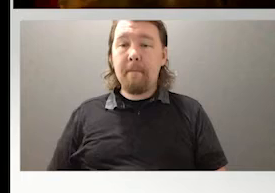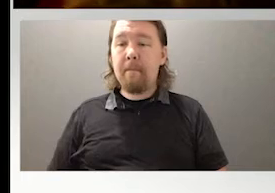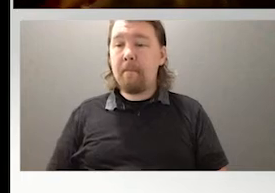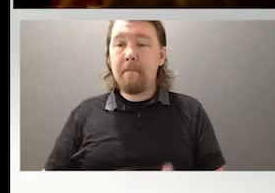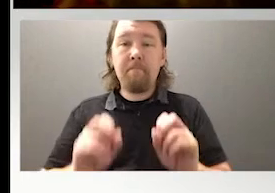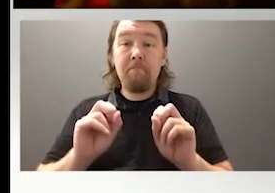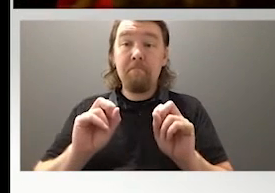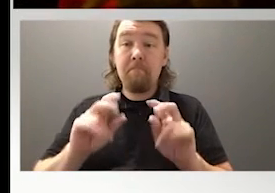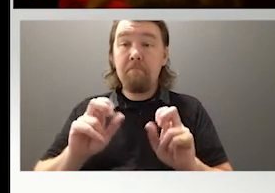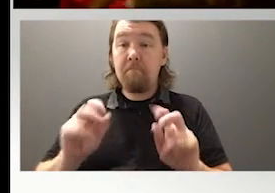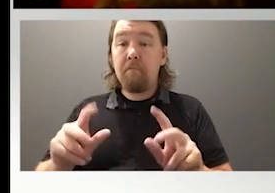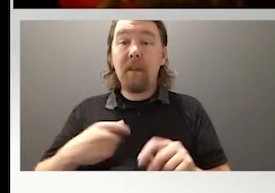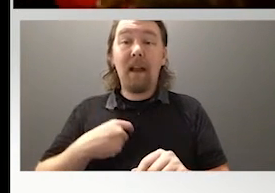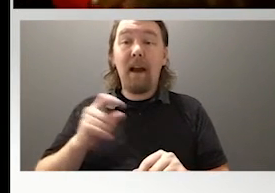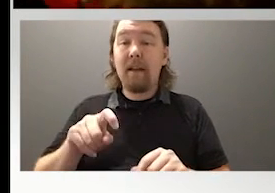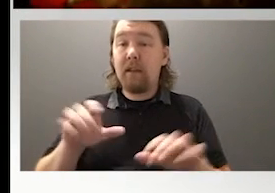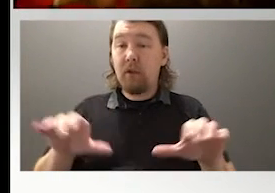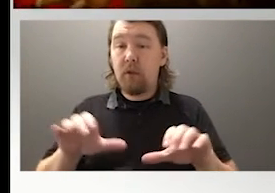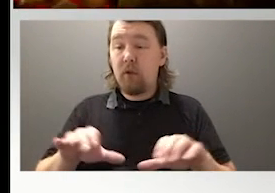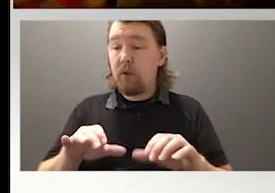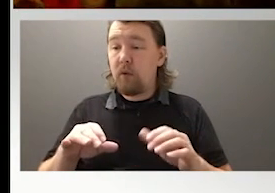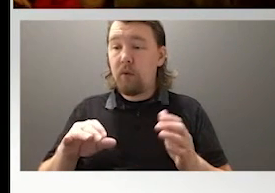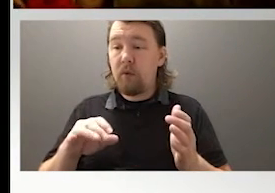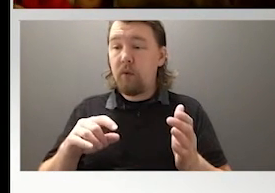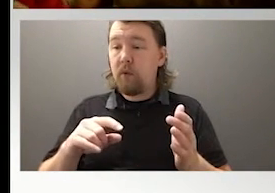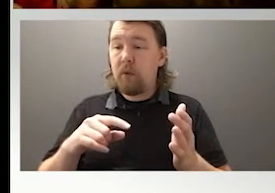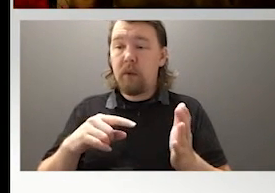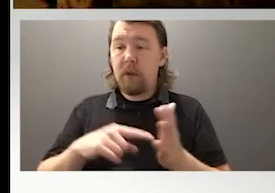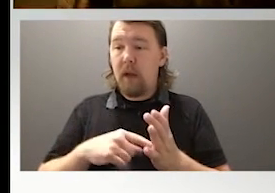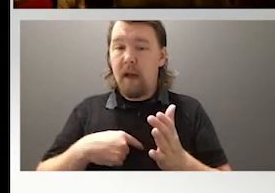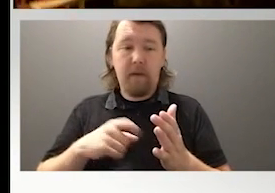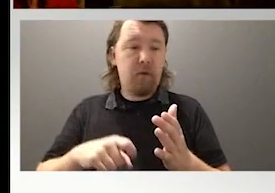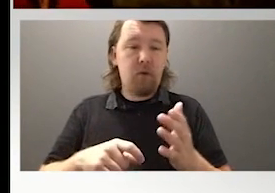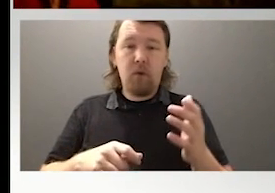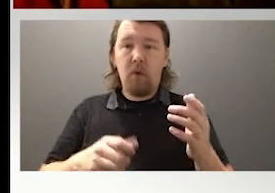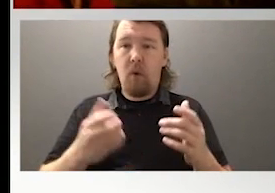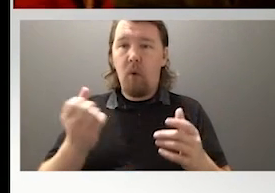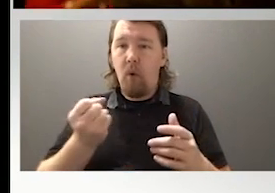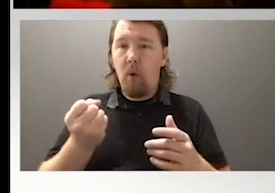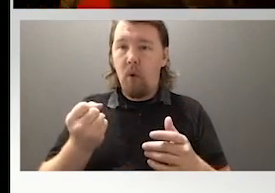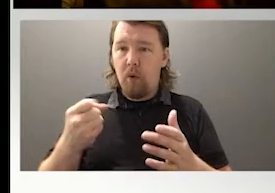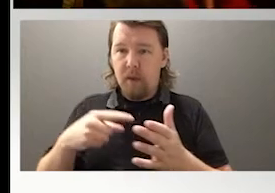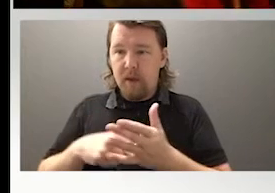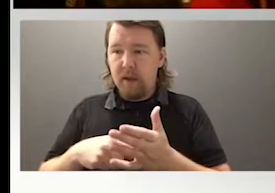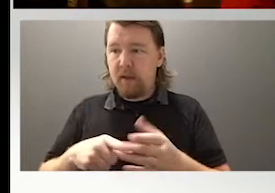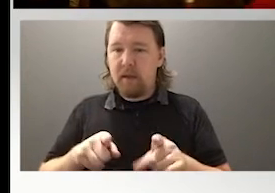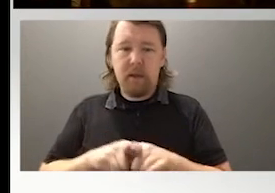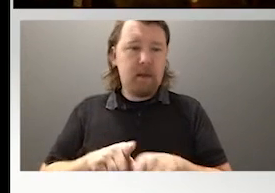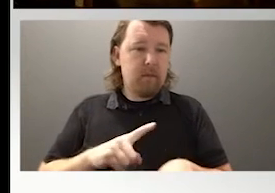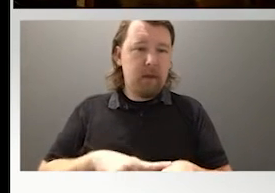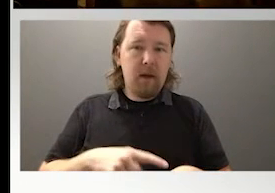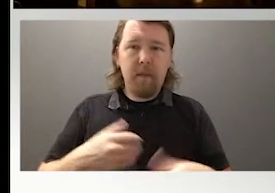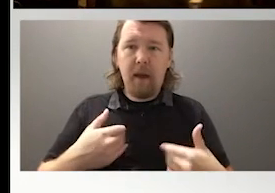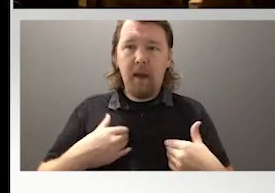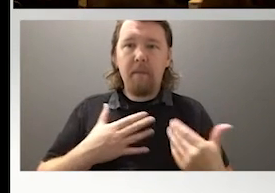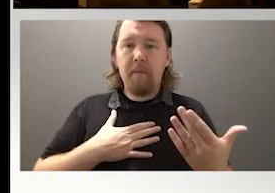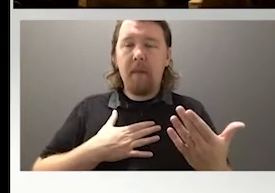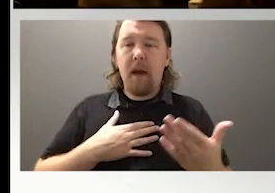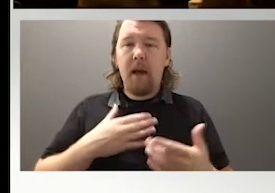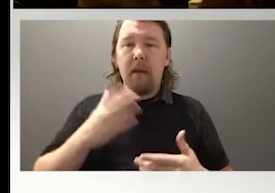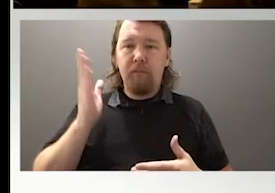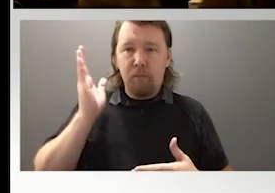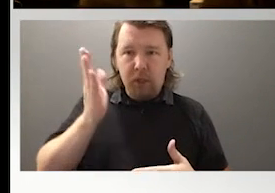Okay, so I need to do this. I need to hold this, but at the same time, I need to have my presentation in my